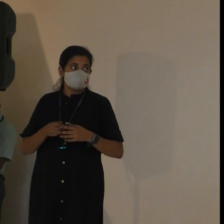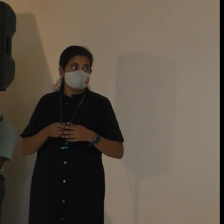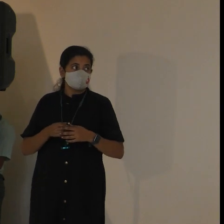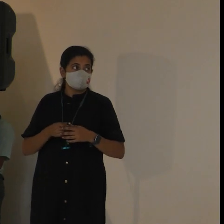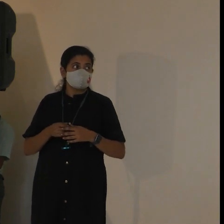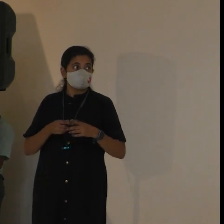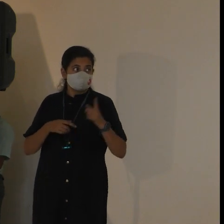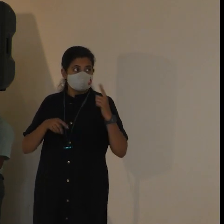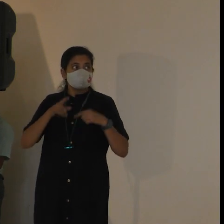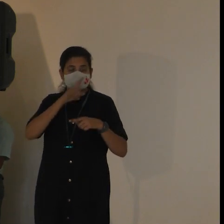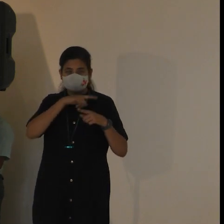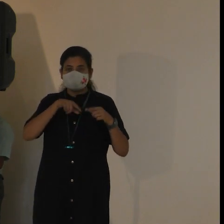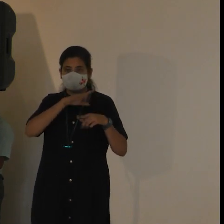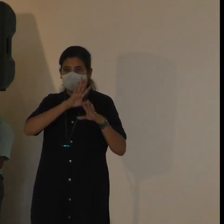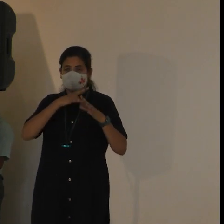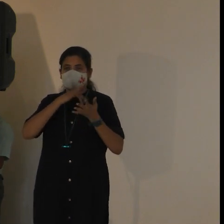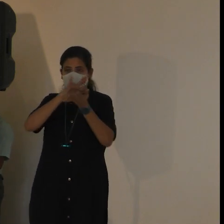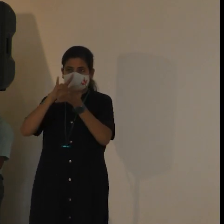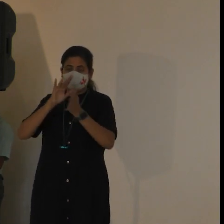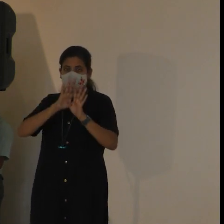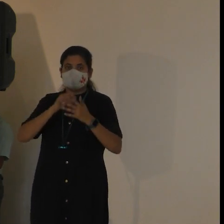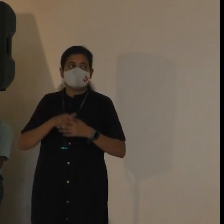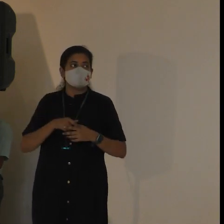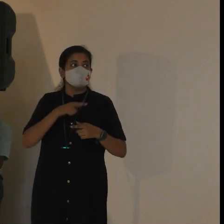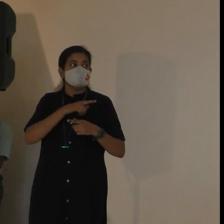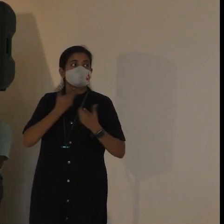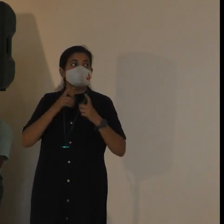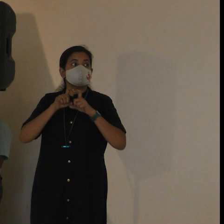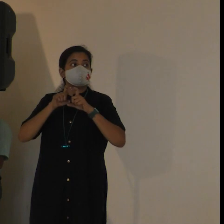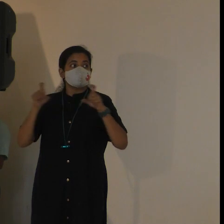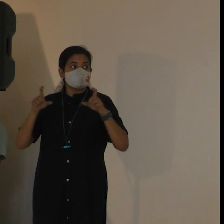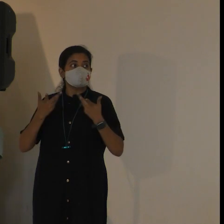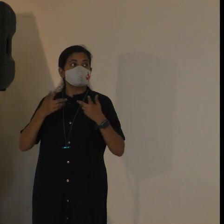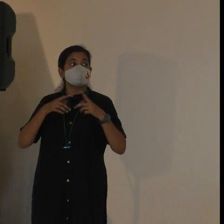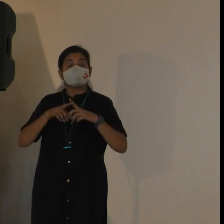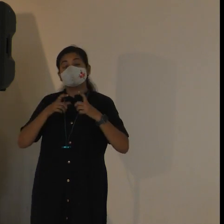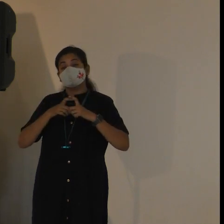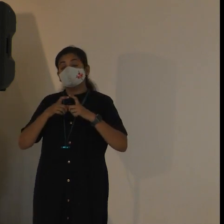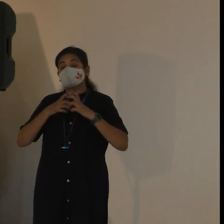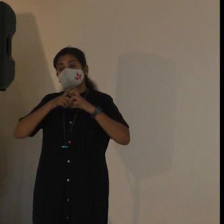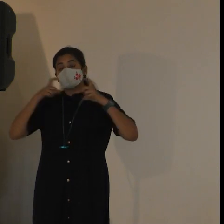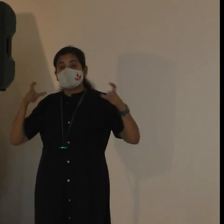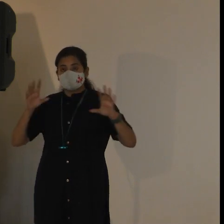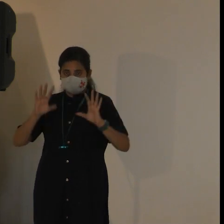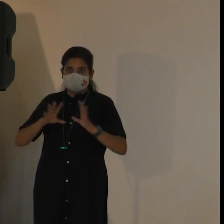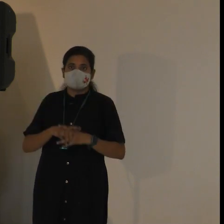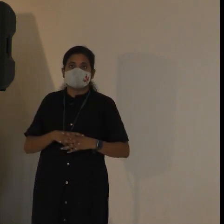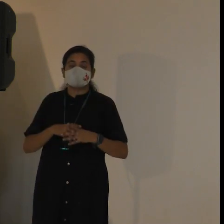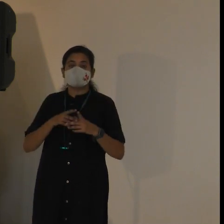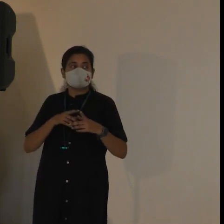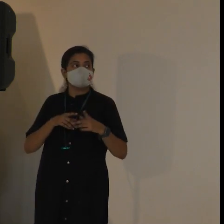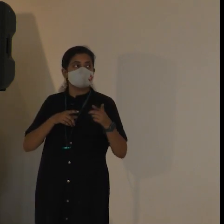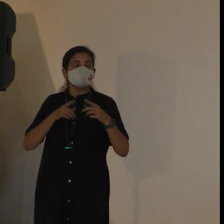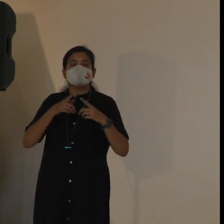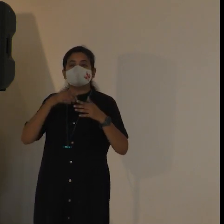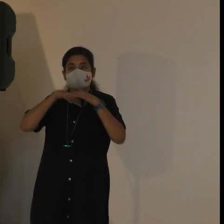showed you images of MOCA, where it's located, and how it has to compete with the giant ruins of the